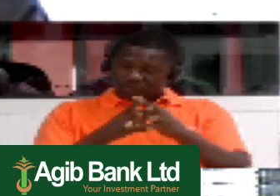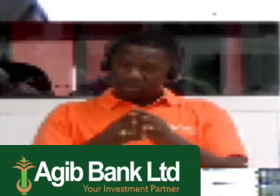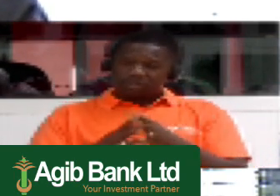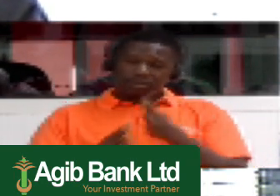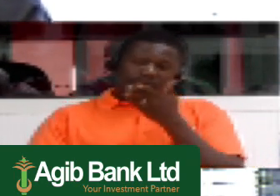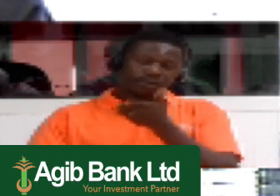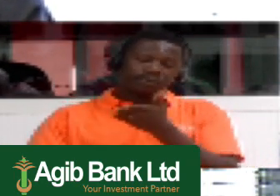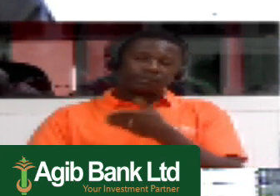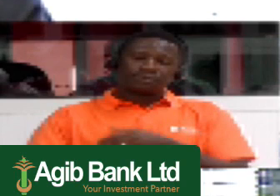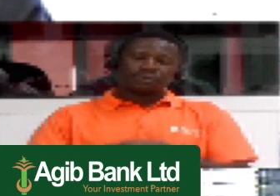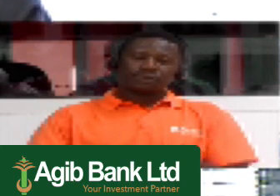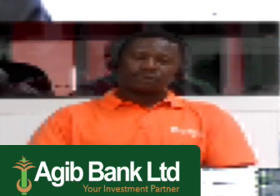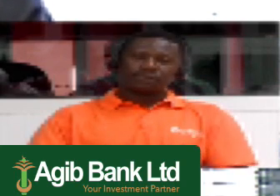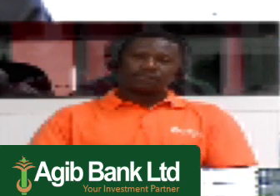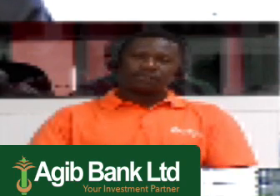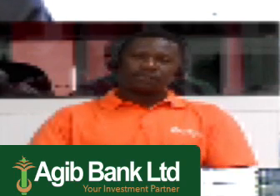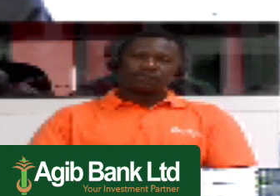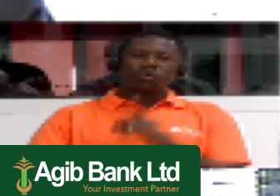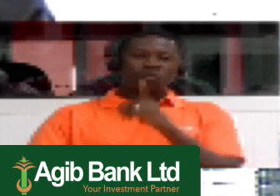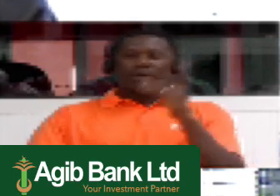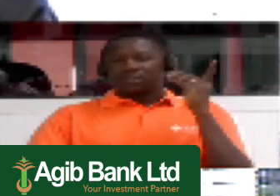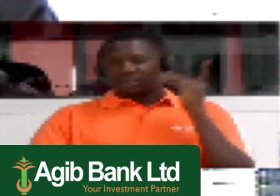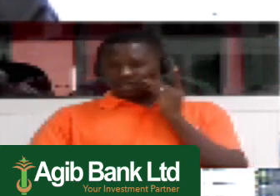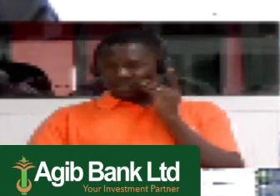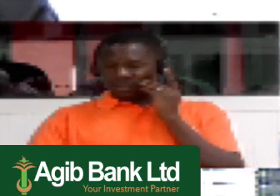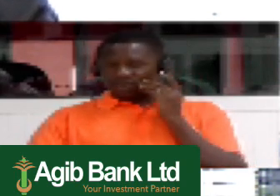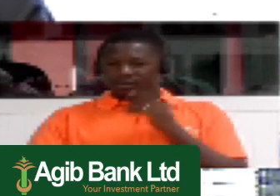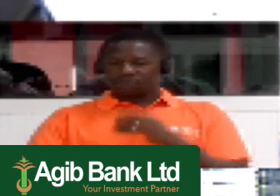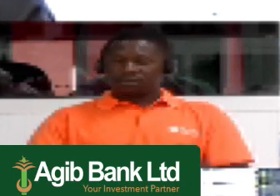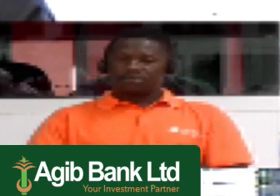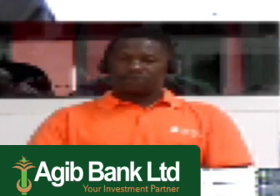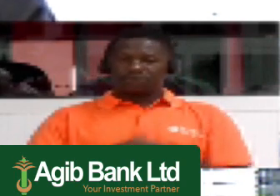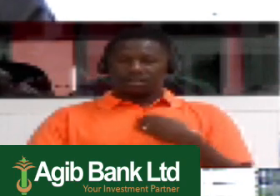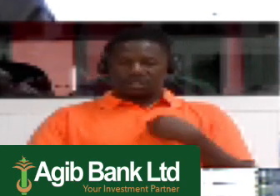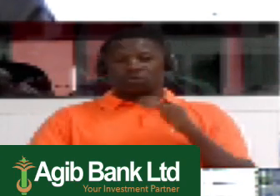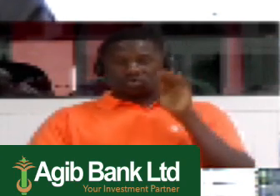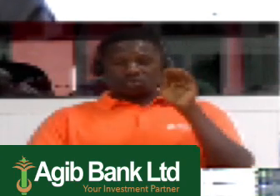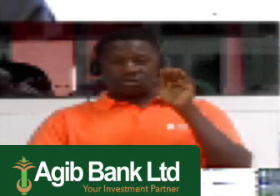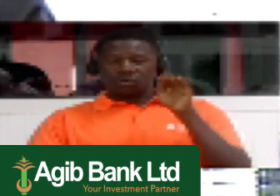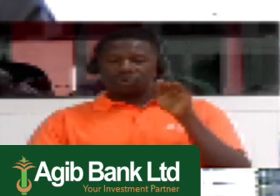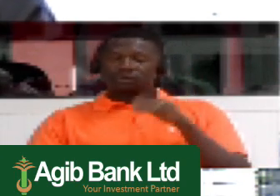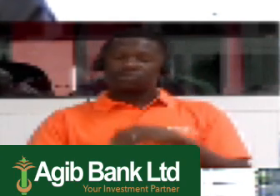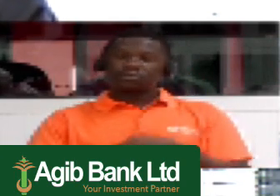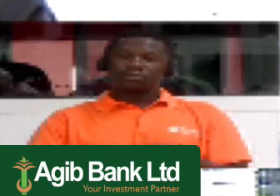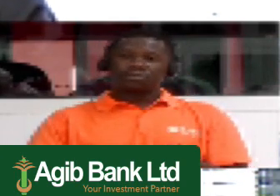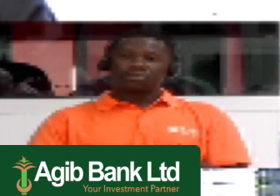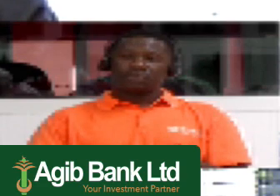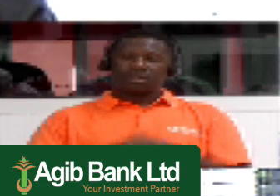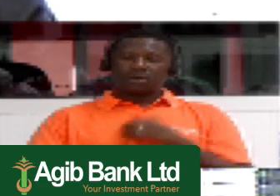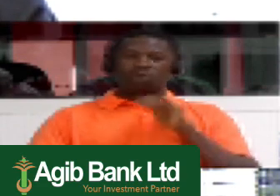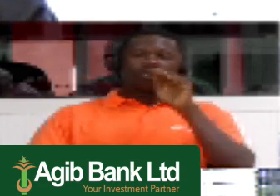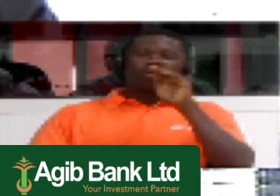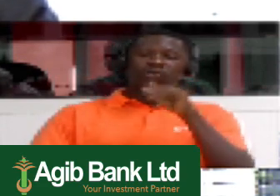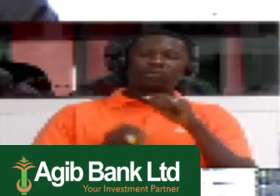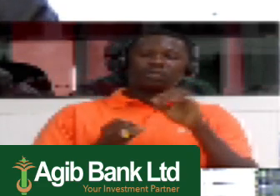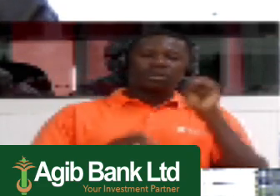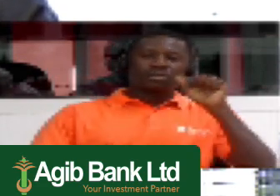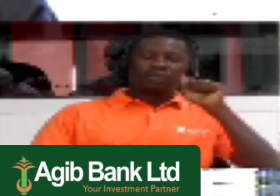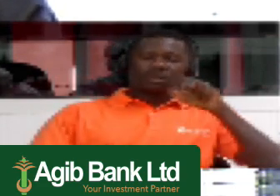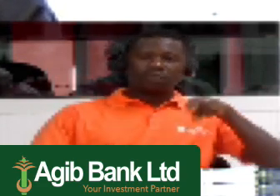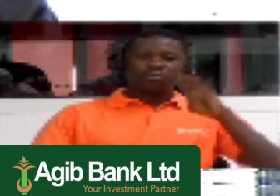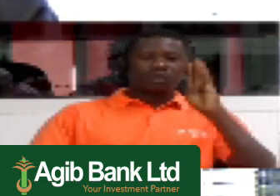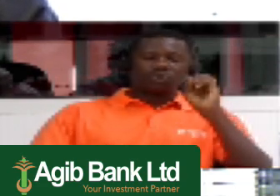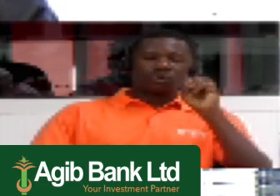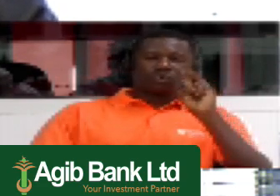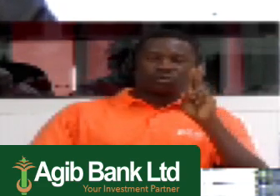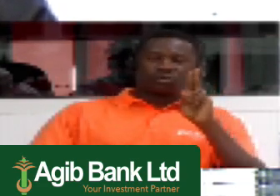there. Lunkiling. So one day, Yang Kumandi, I was called. E Sambu Kumandi. And they called Sambu.